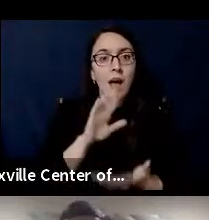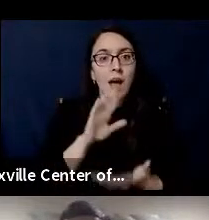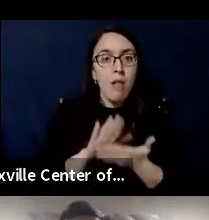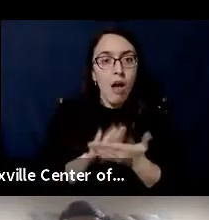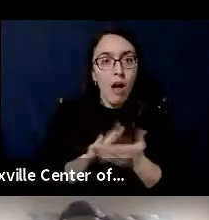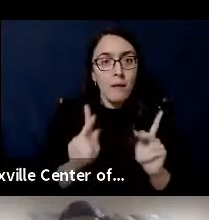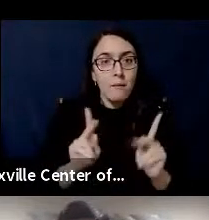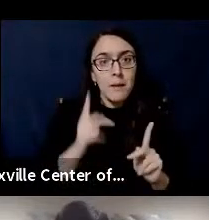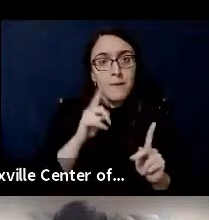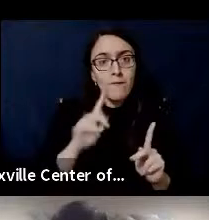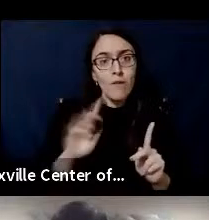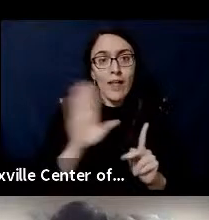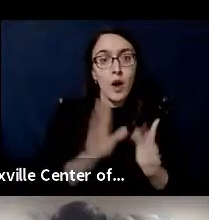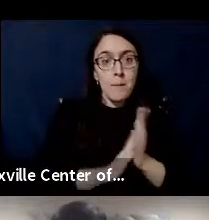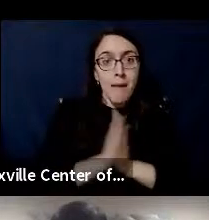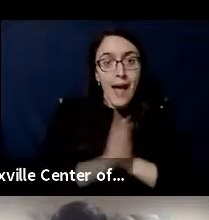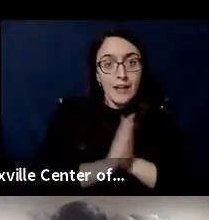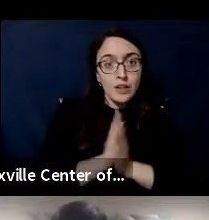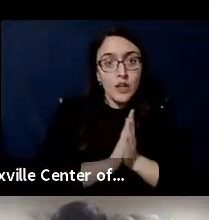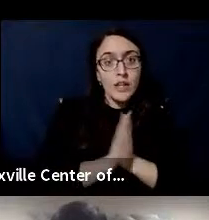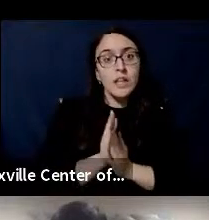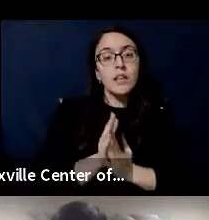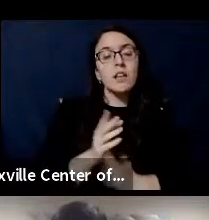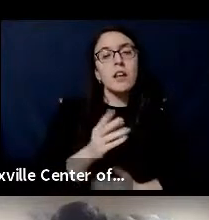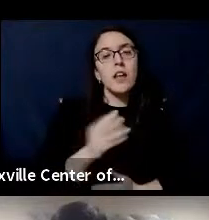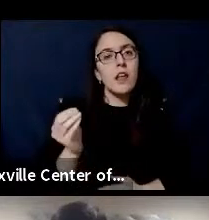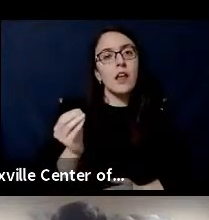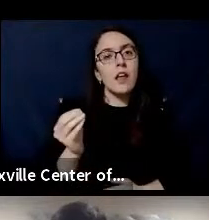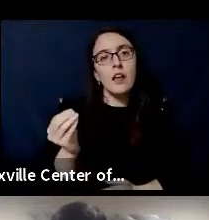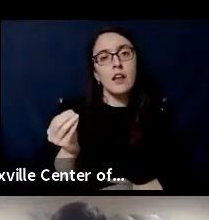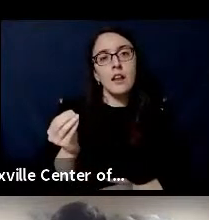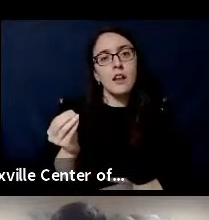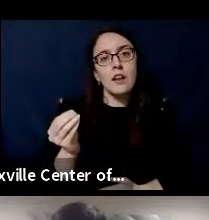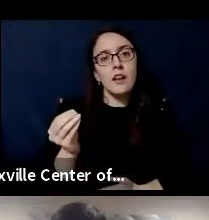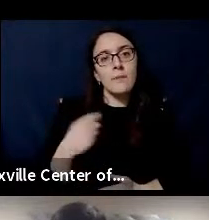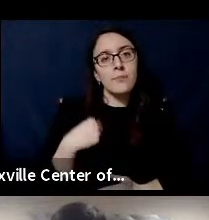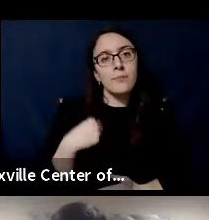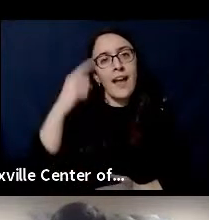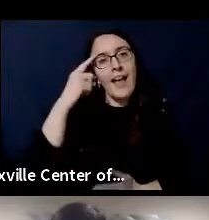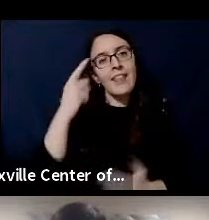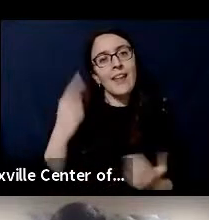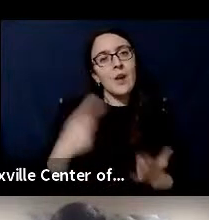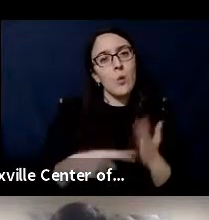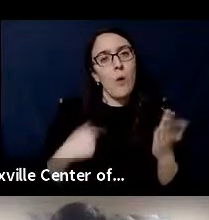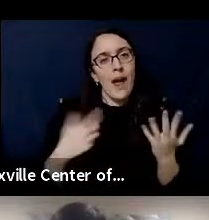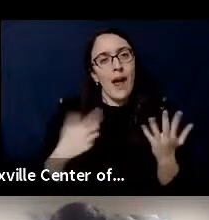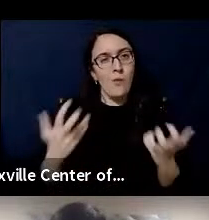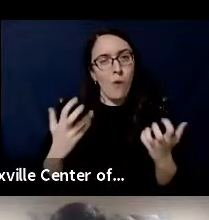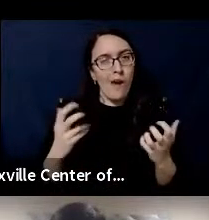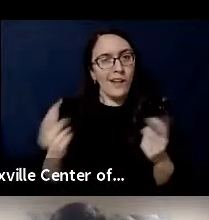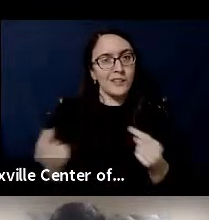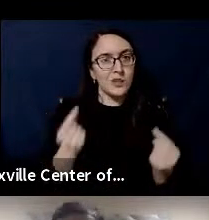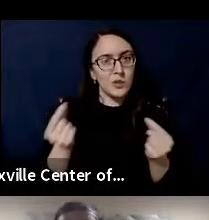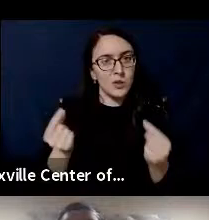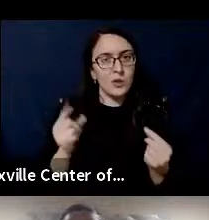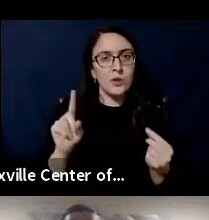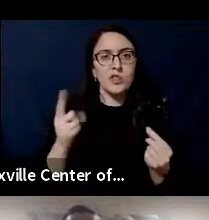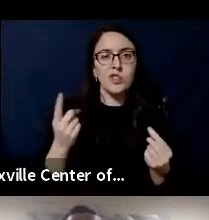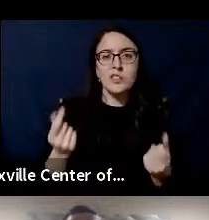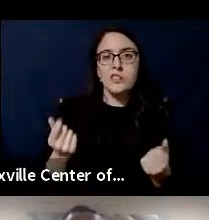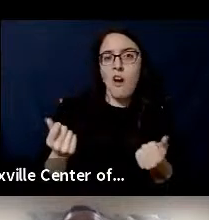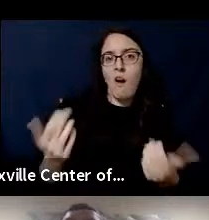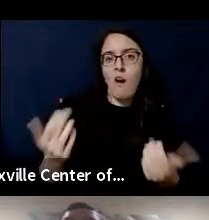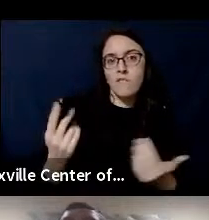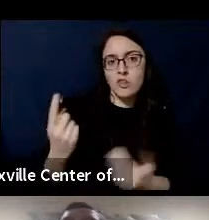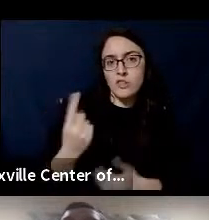their passion. But I think what I want to do is just offer something up of